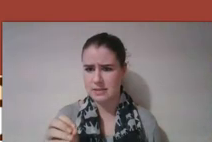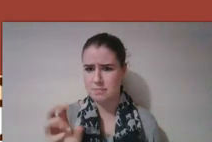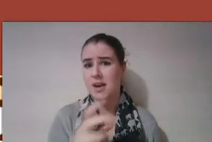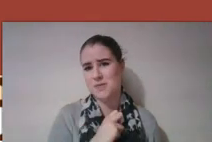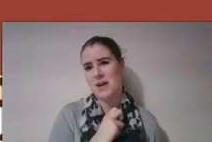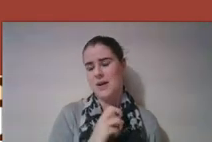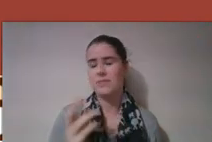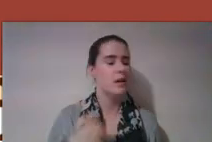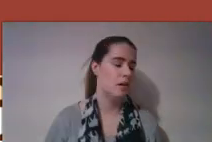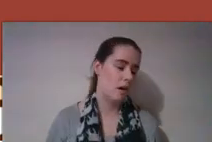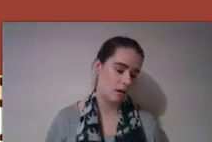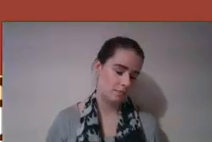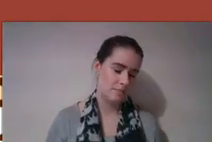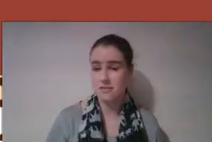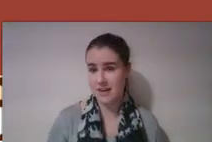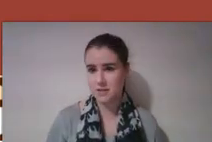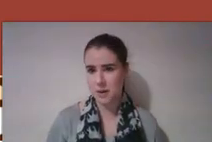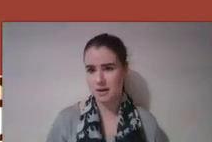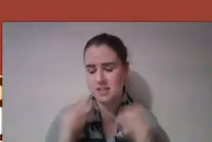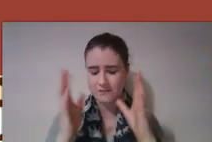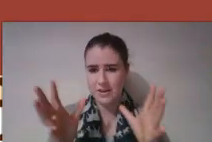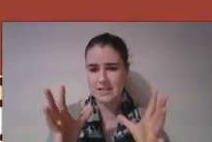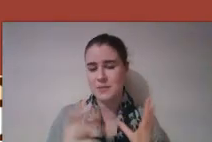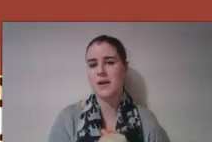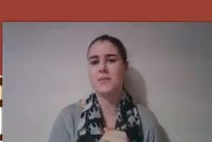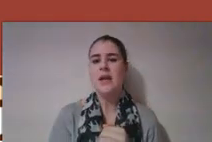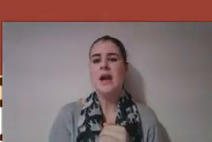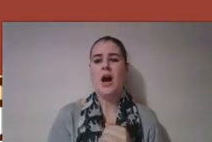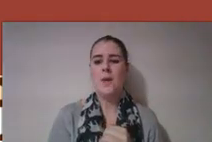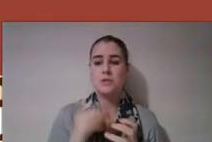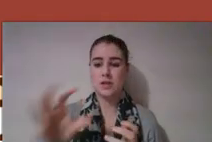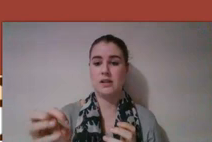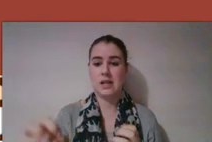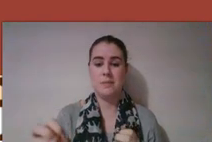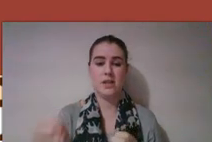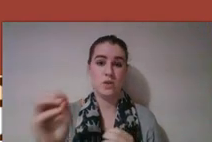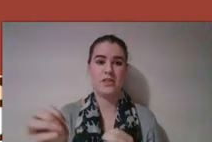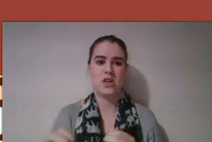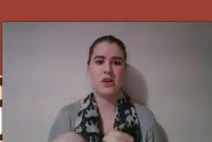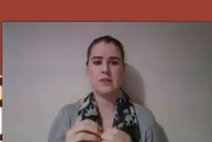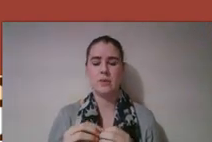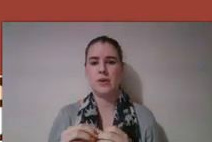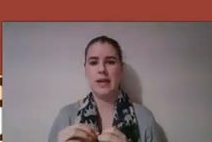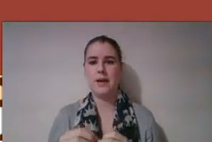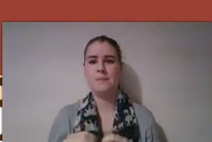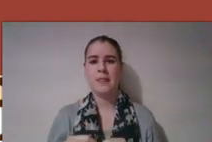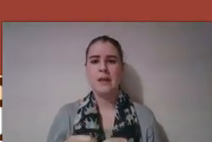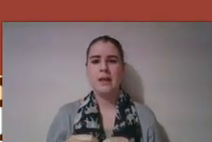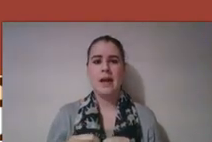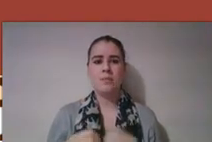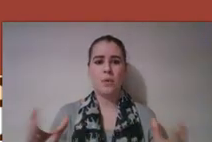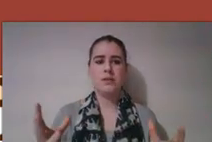pardon. This is Maya's work. Sophia's work. It's Sophia's work. This was a nice clear picture, so I've included this one on